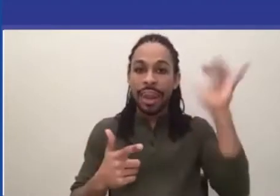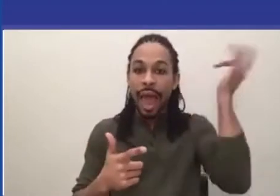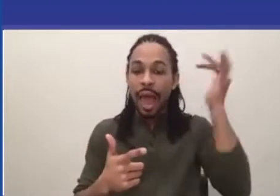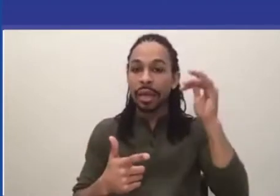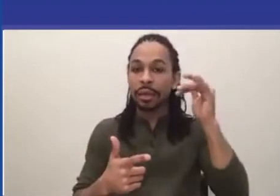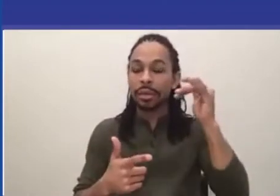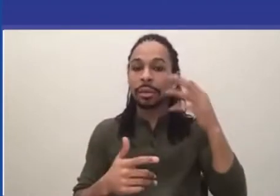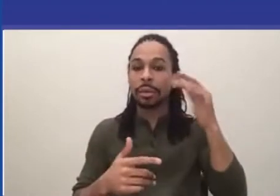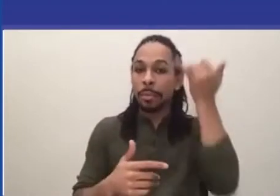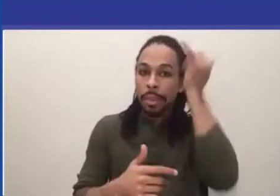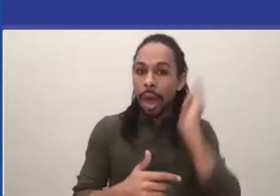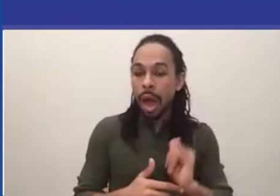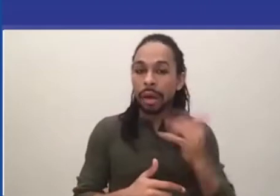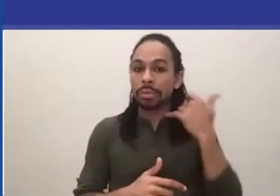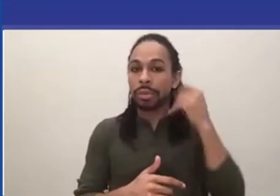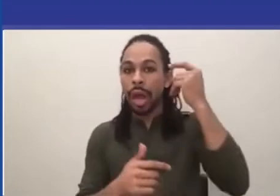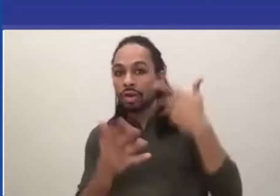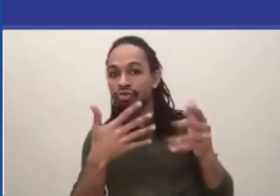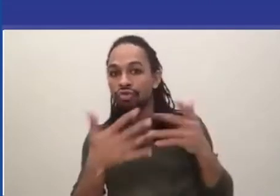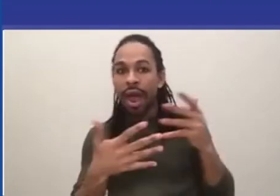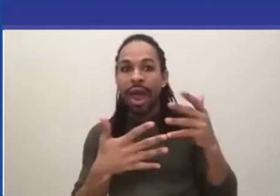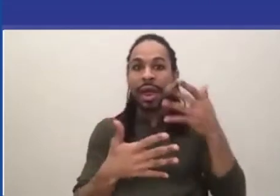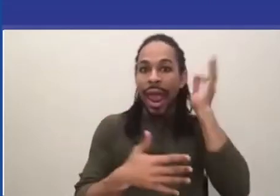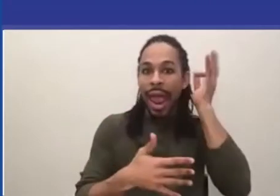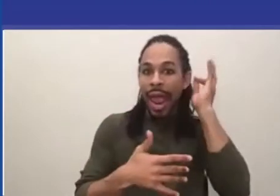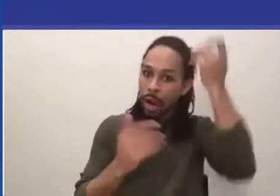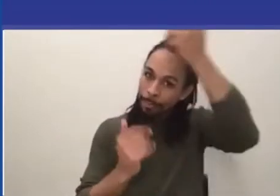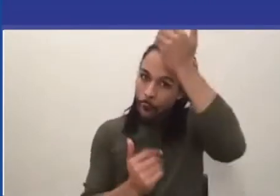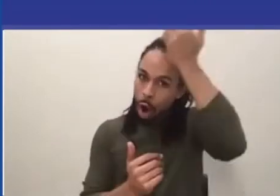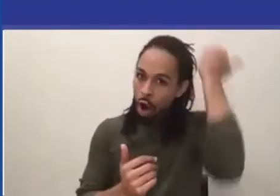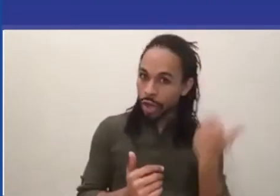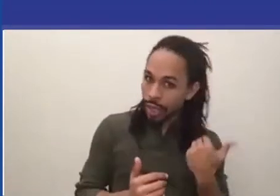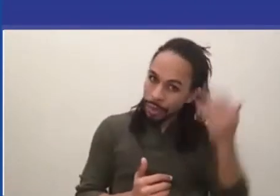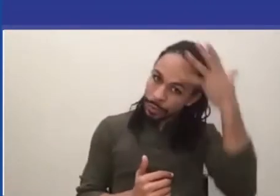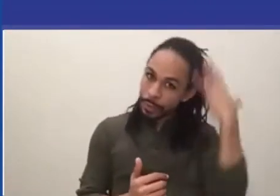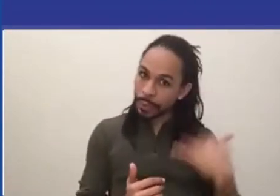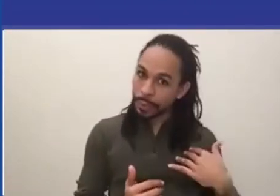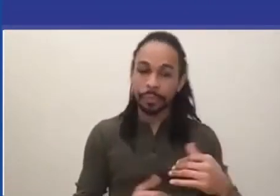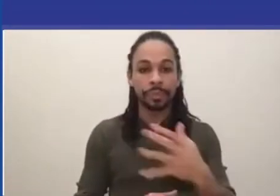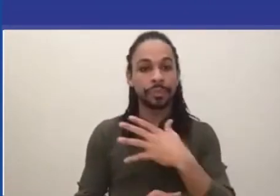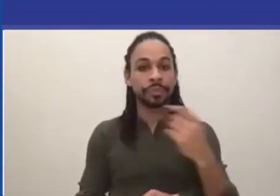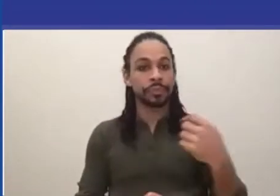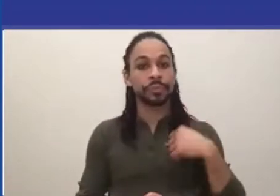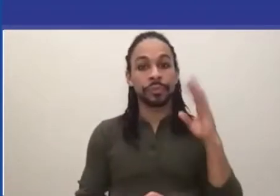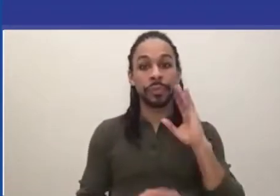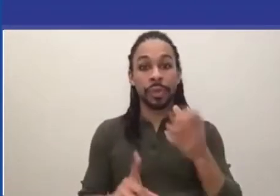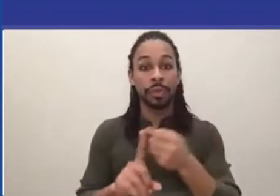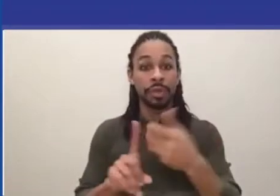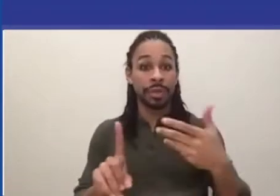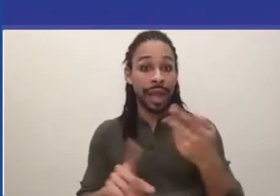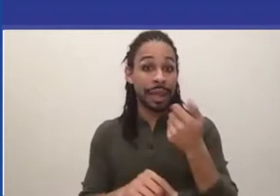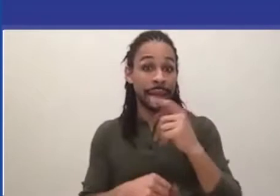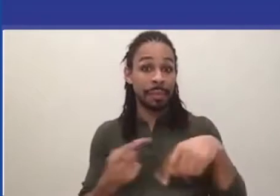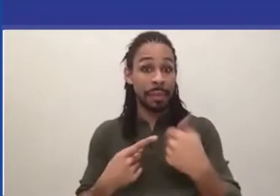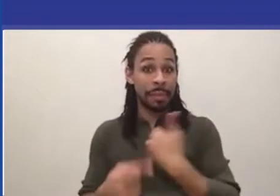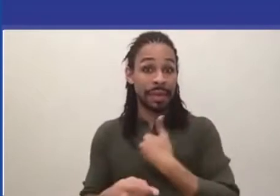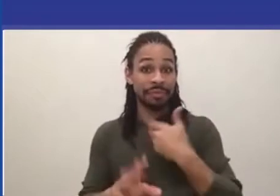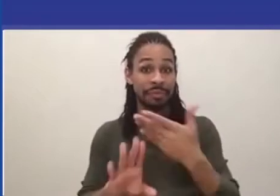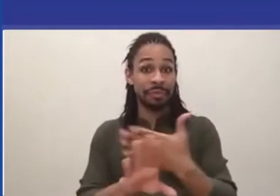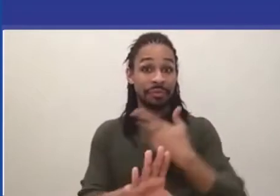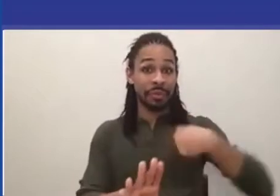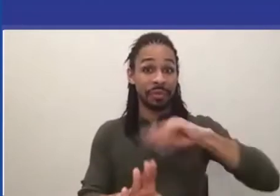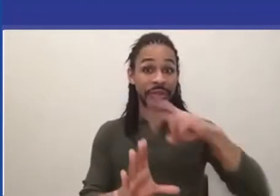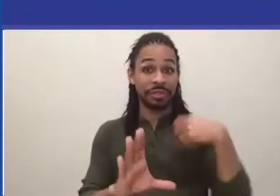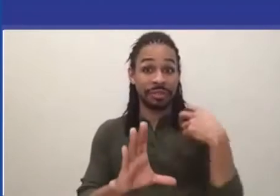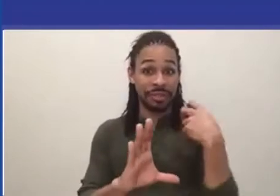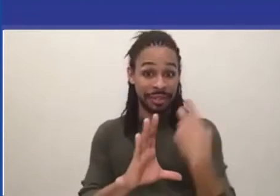And shall I tell you a little bit about myself before we? Absolutely. We'd love to hear a little bit about your background, Nicole. So I consider